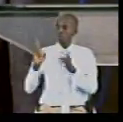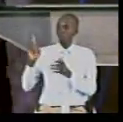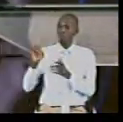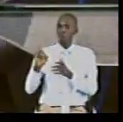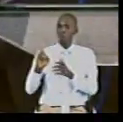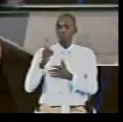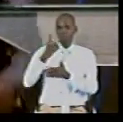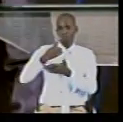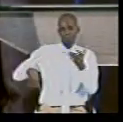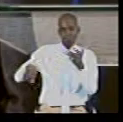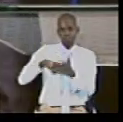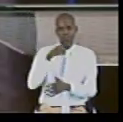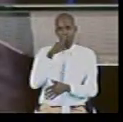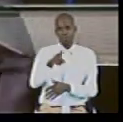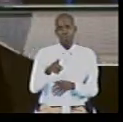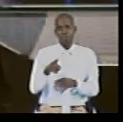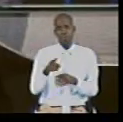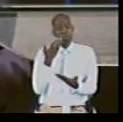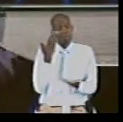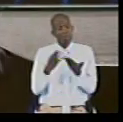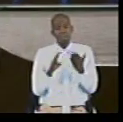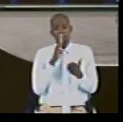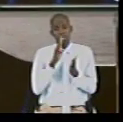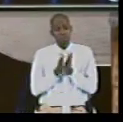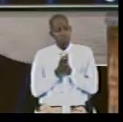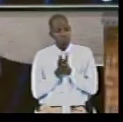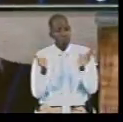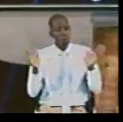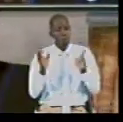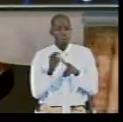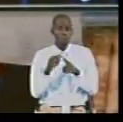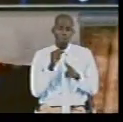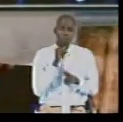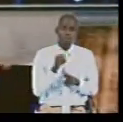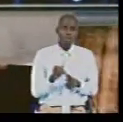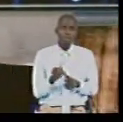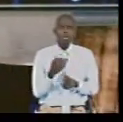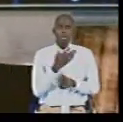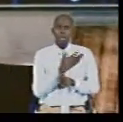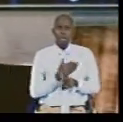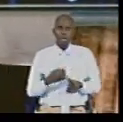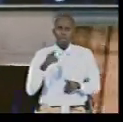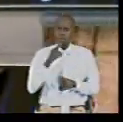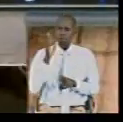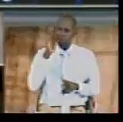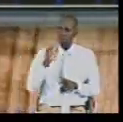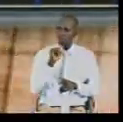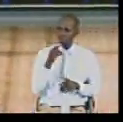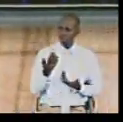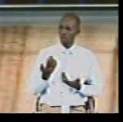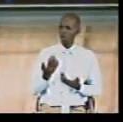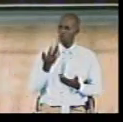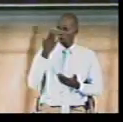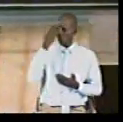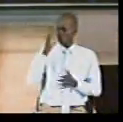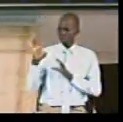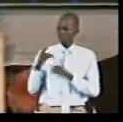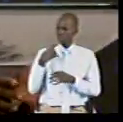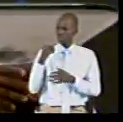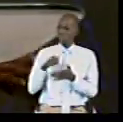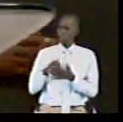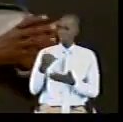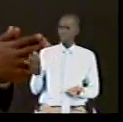directly, probably indirectly, and you then said, how could he say that? Why didn't he call me to the into the